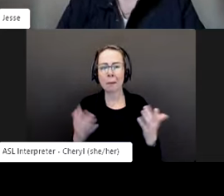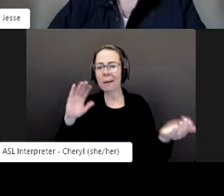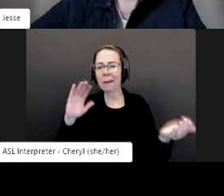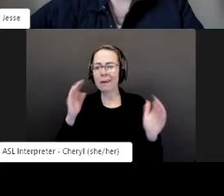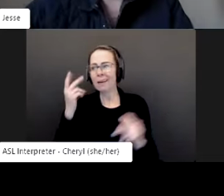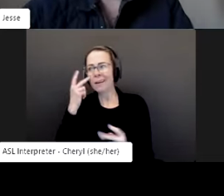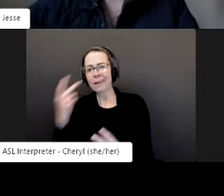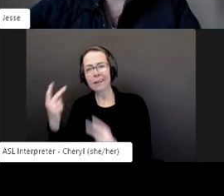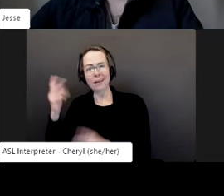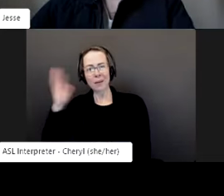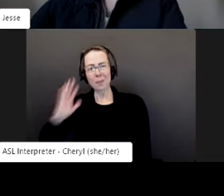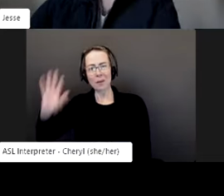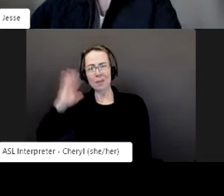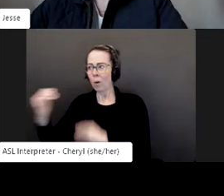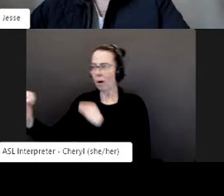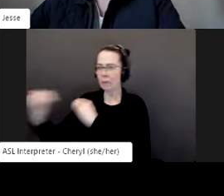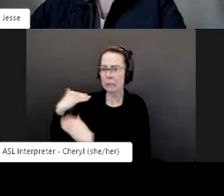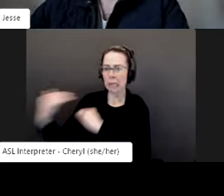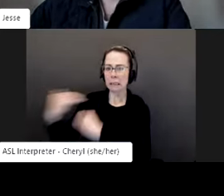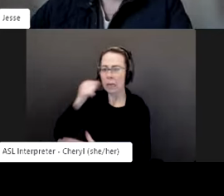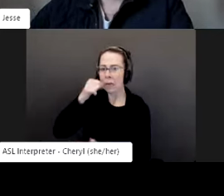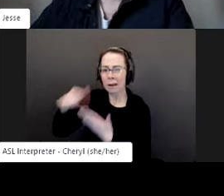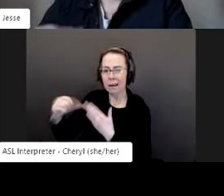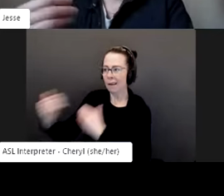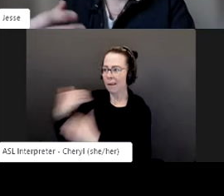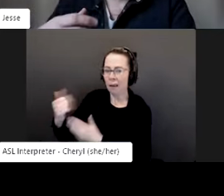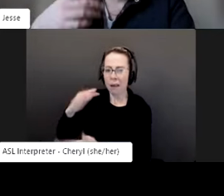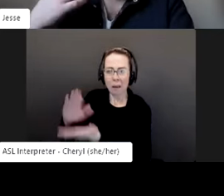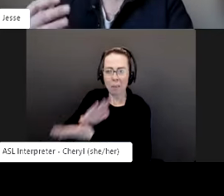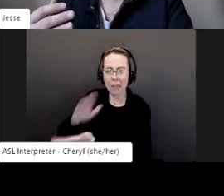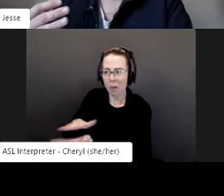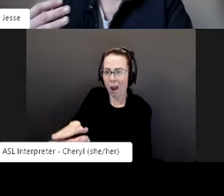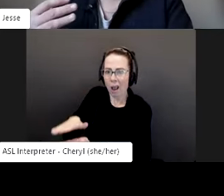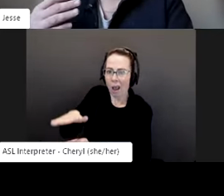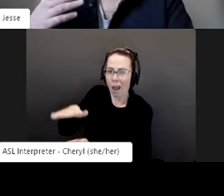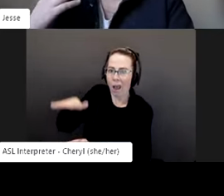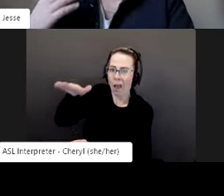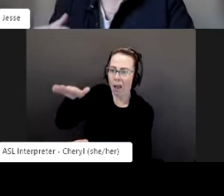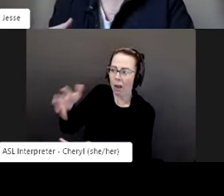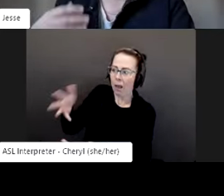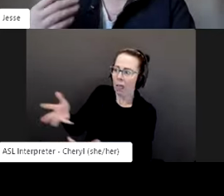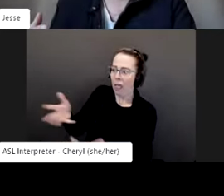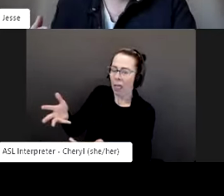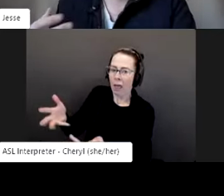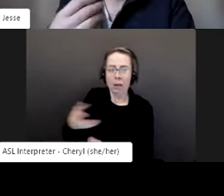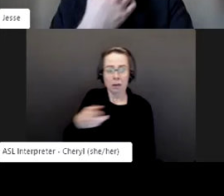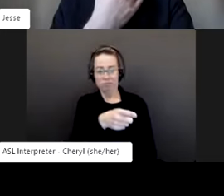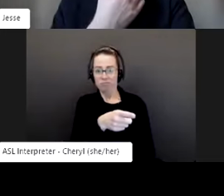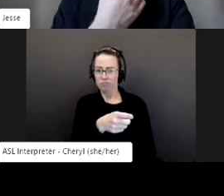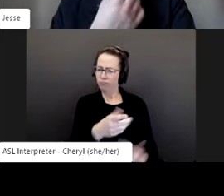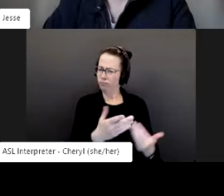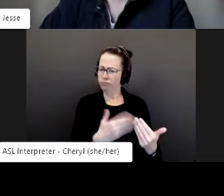house. See, when I am using any of the major banking platforms, I can view my